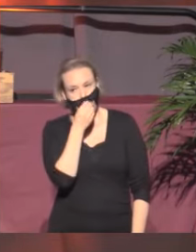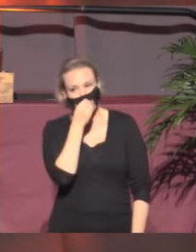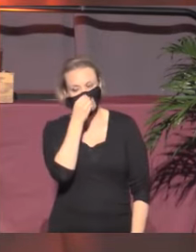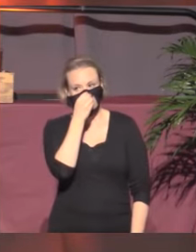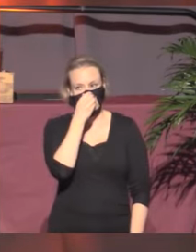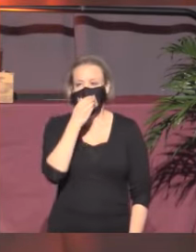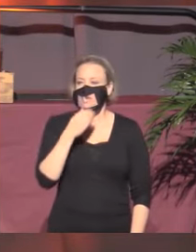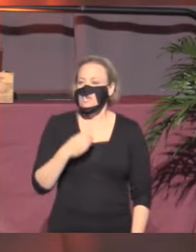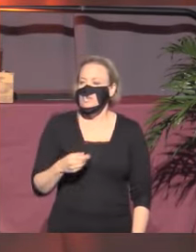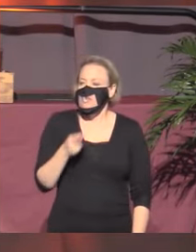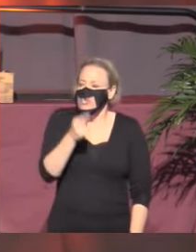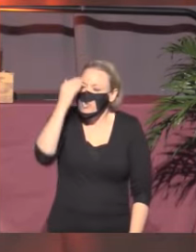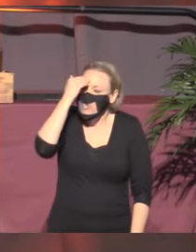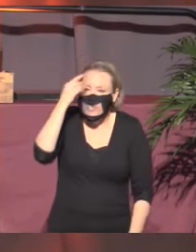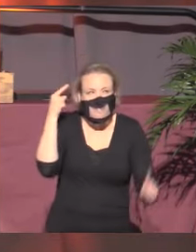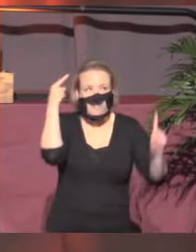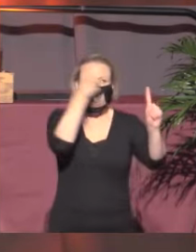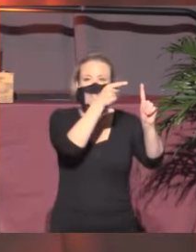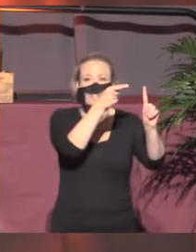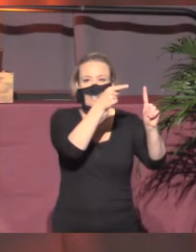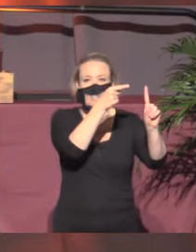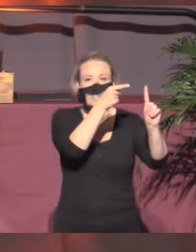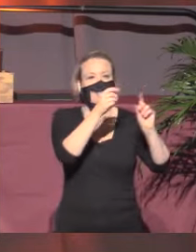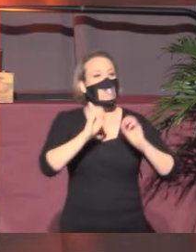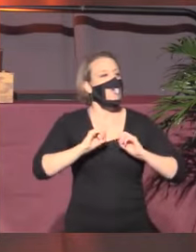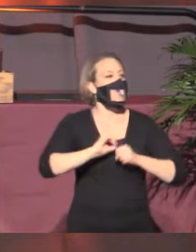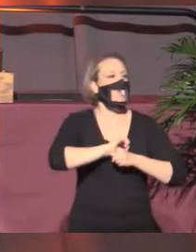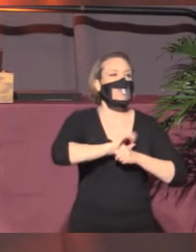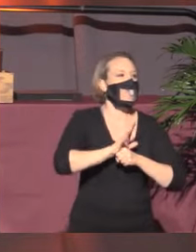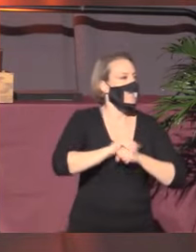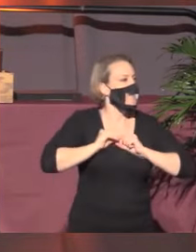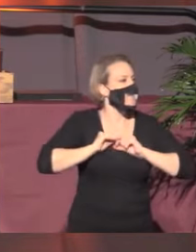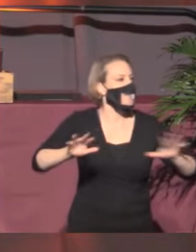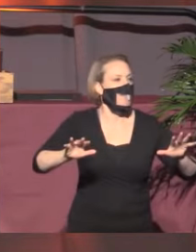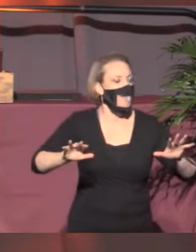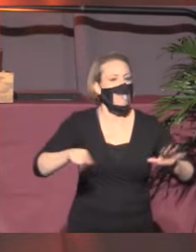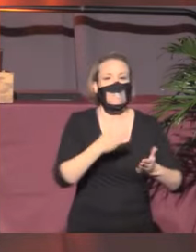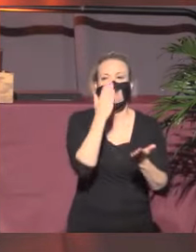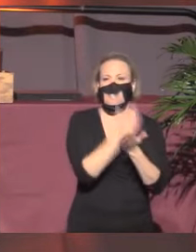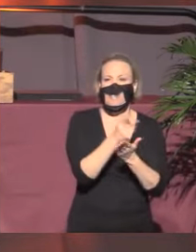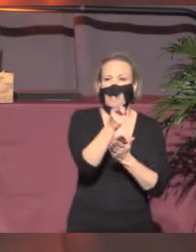sight, and no pandemic was going to stop you from getting your degree.